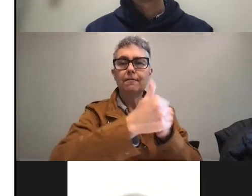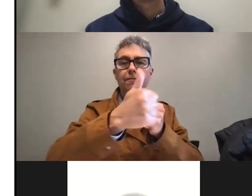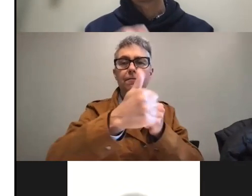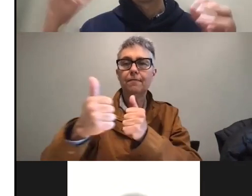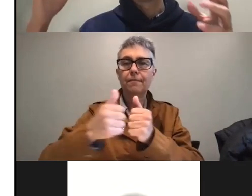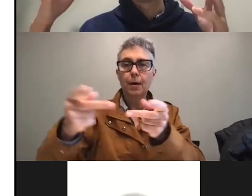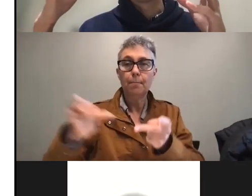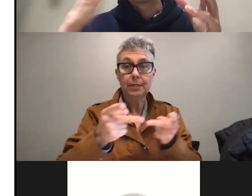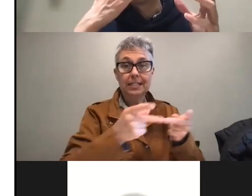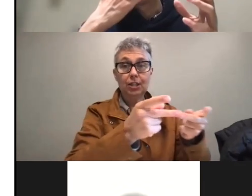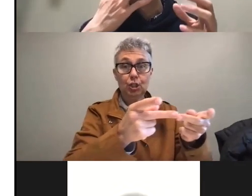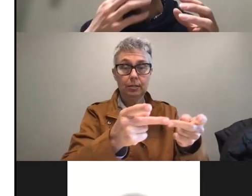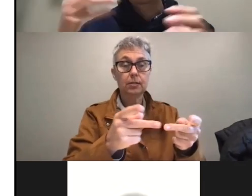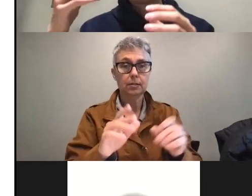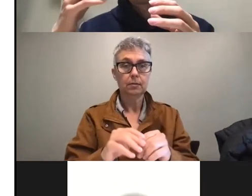it does not.